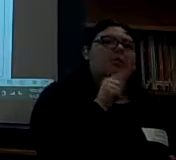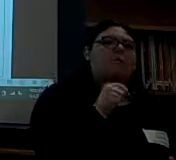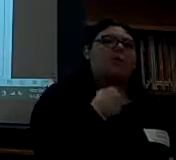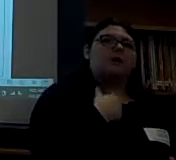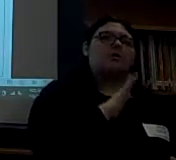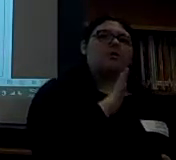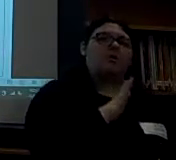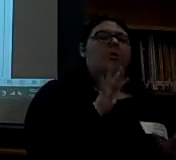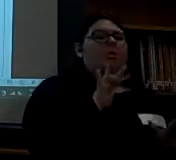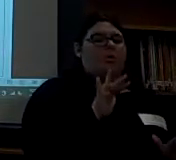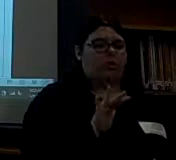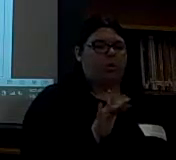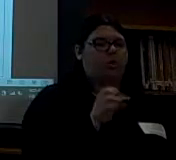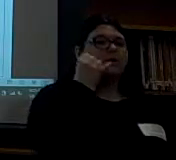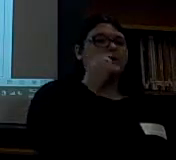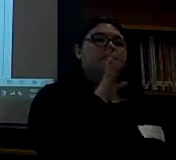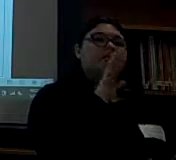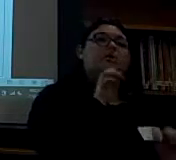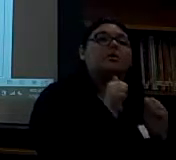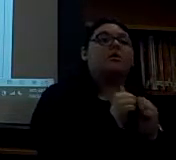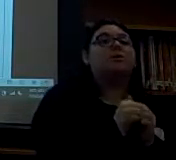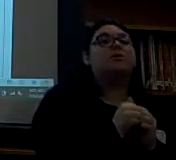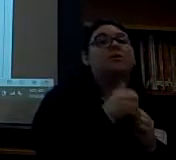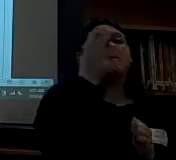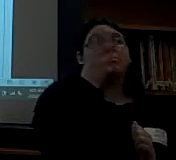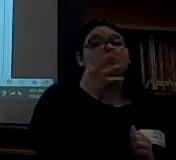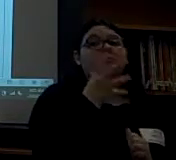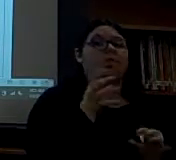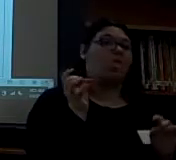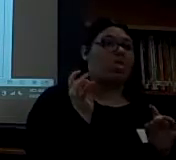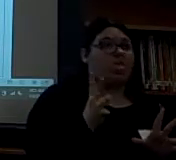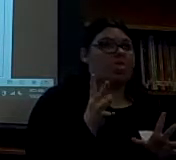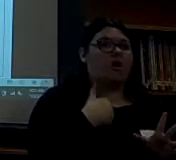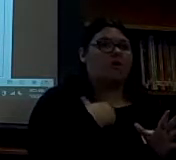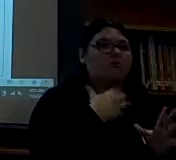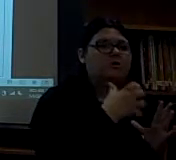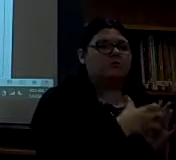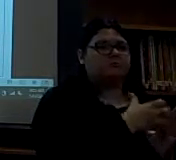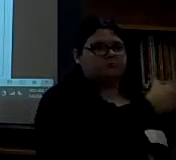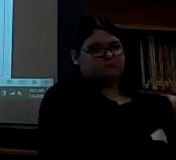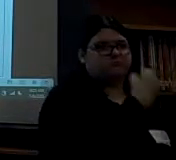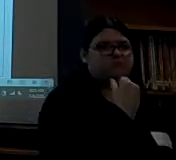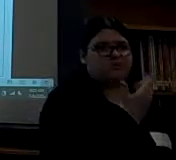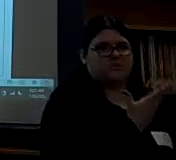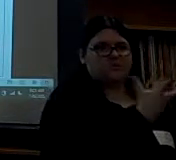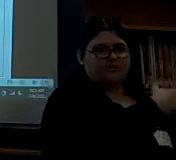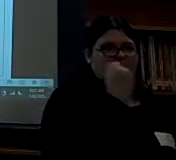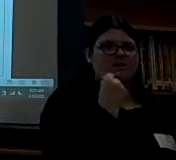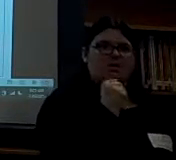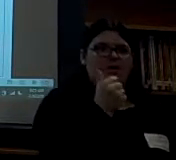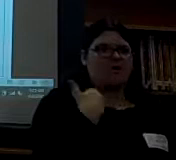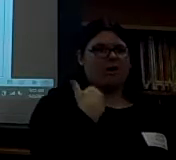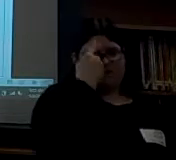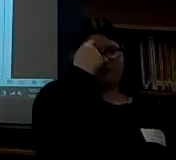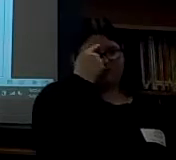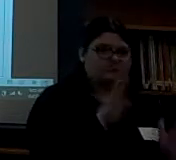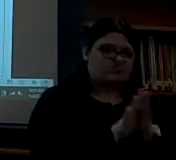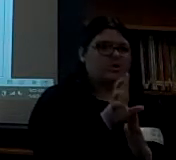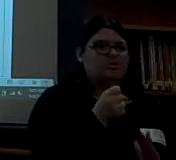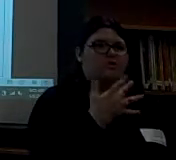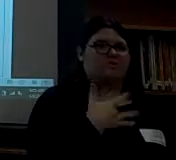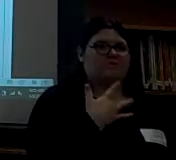gonna be fine, and if I talk to my parents obnoxiously, I'll lose my electronics. They actually don't have that part of the brain fully developed. So they